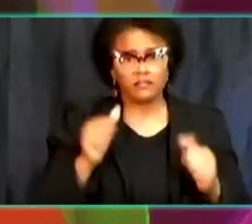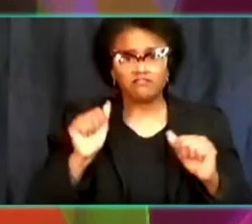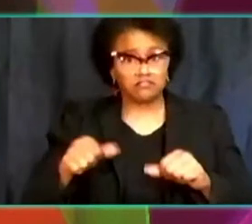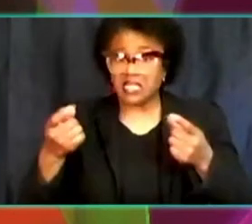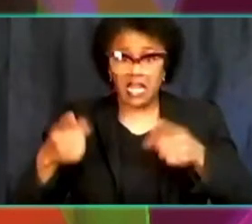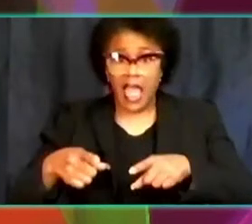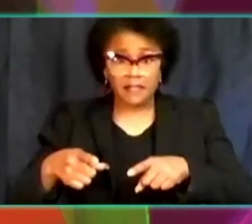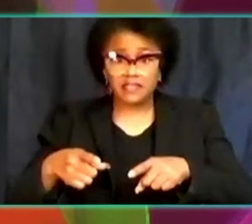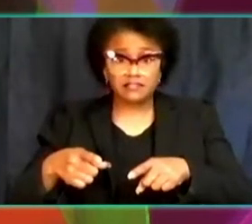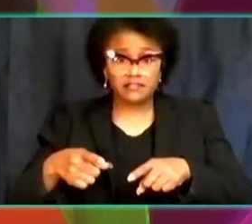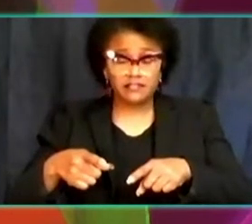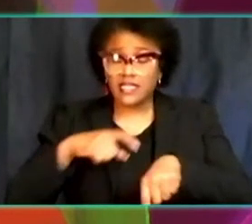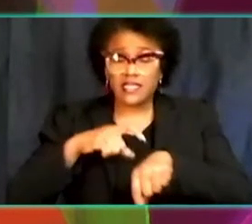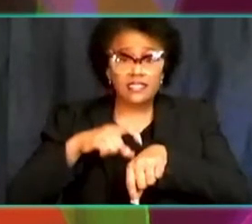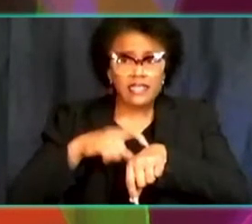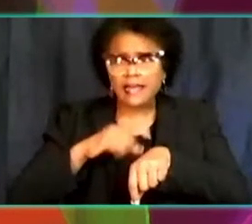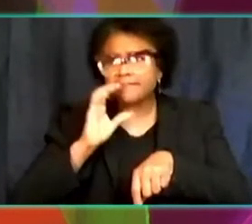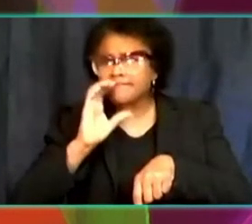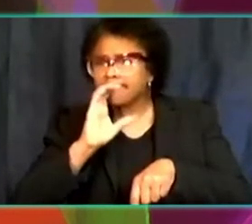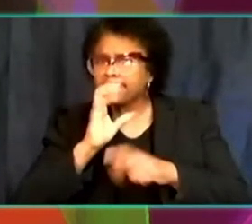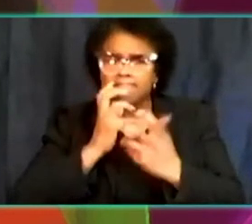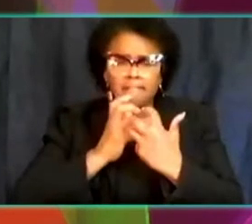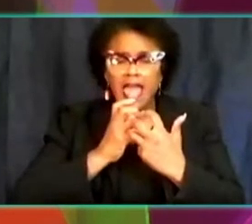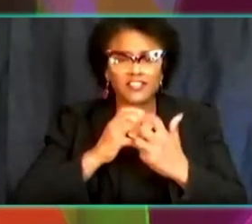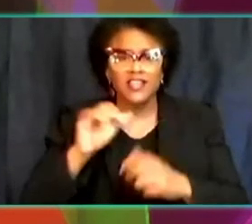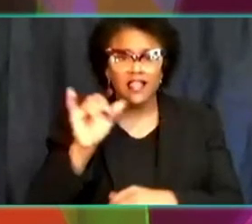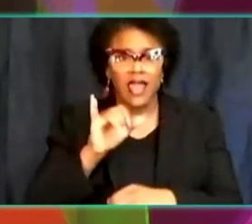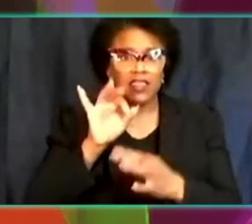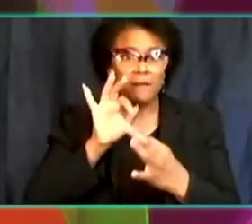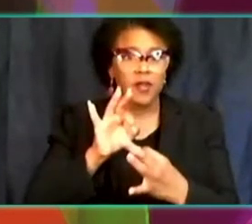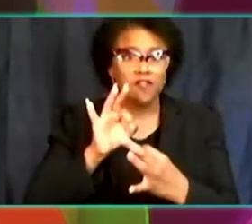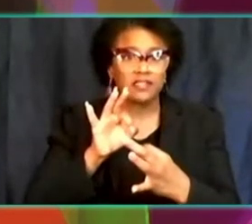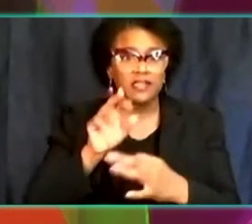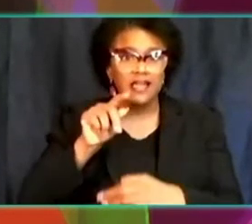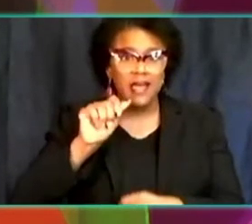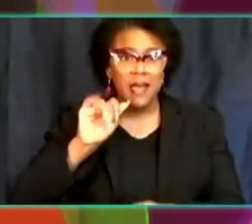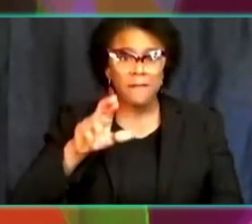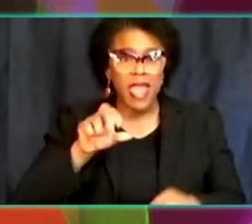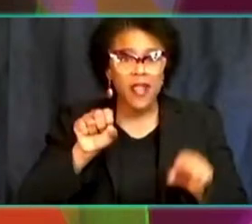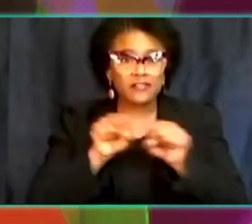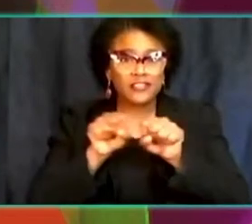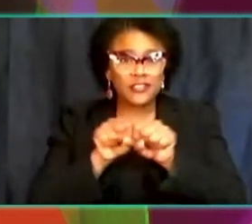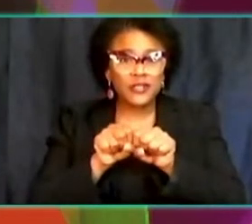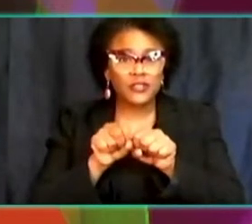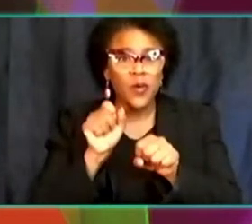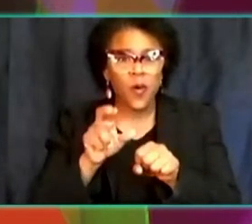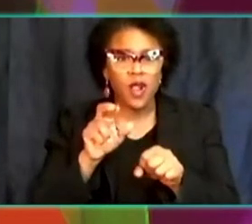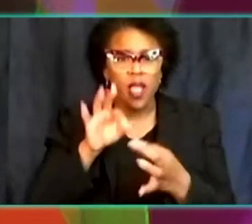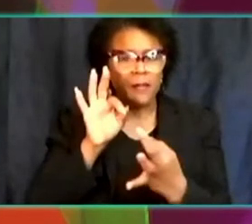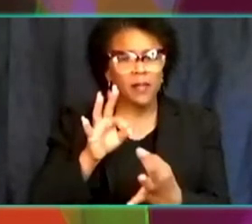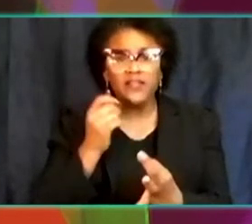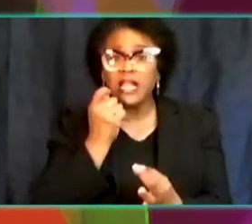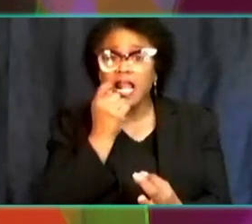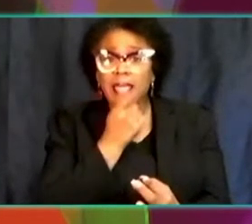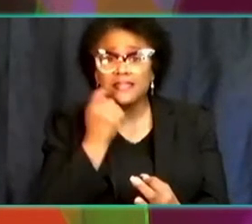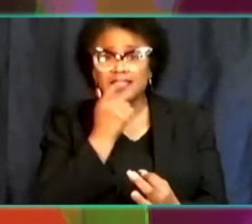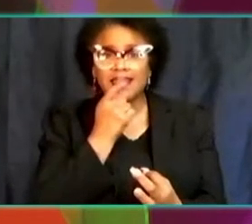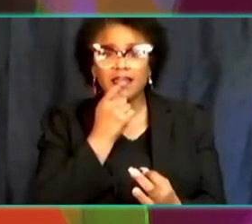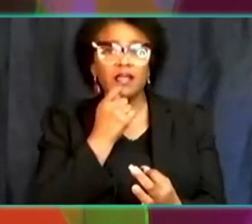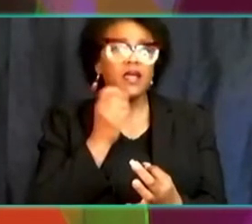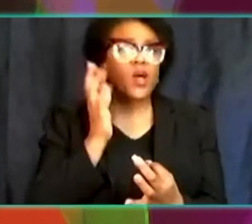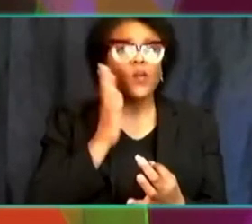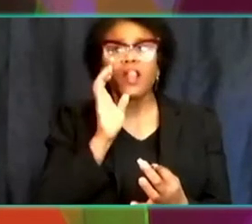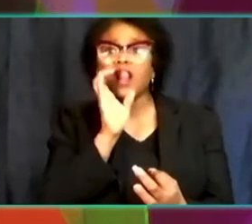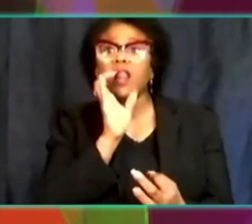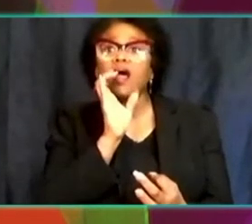takes time to find a match. It's like finding the perfect pair of shoes or the perfect lipstick. It has to, like, you know, it will work itself out if,